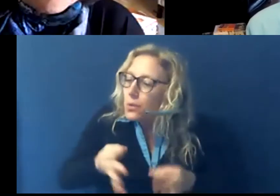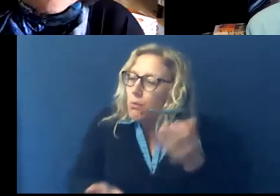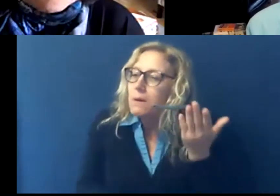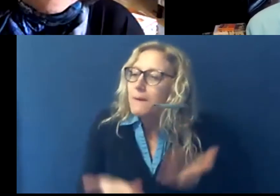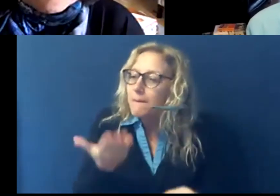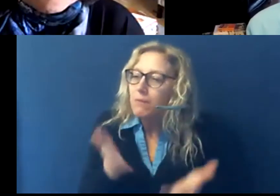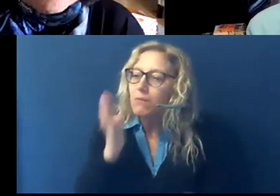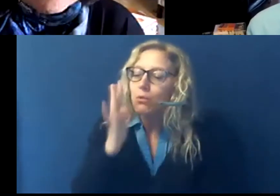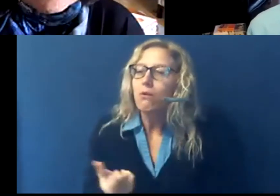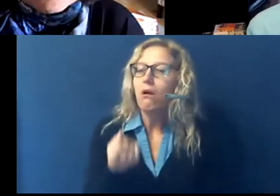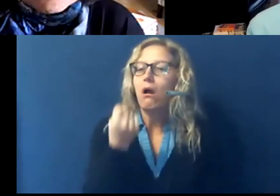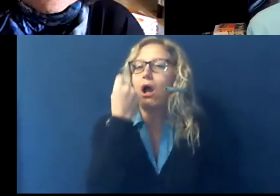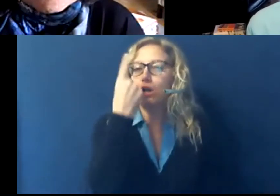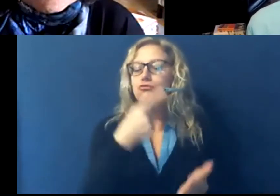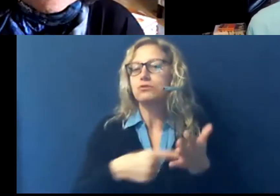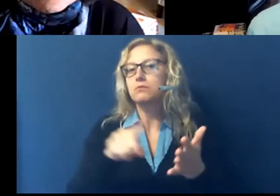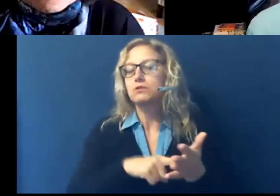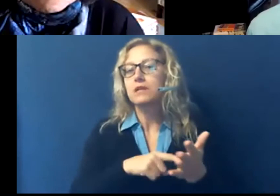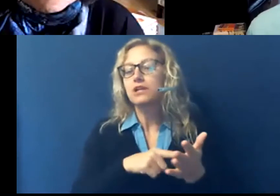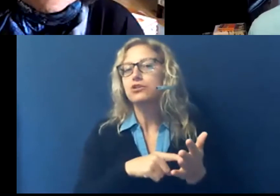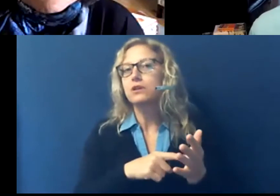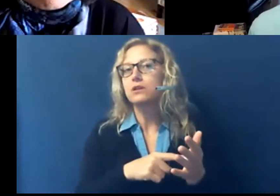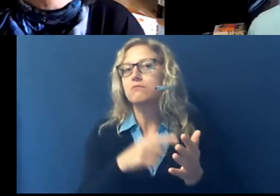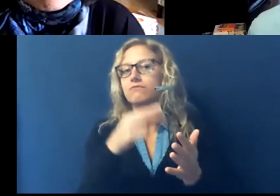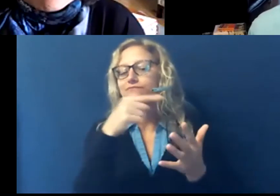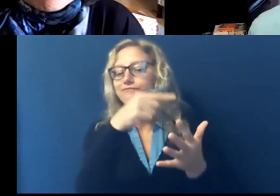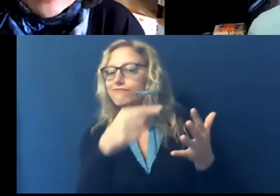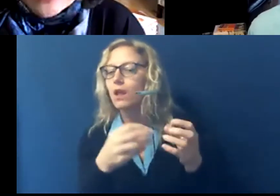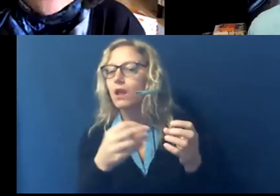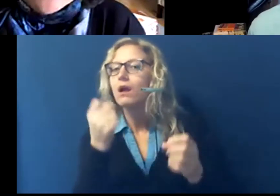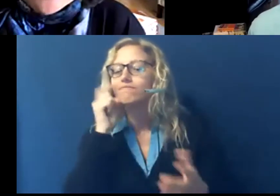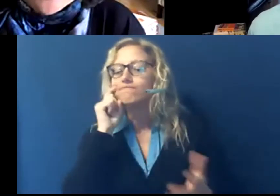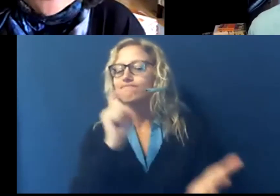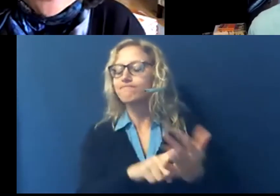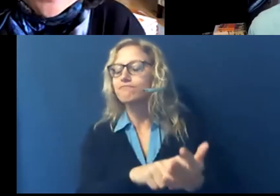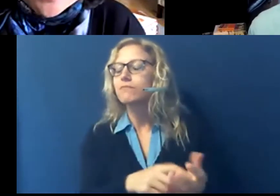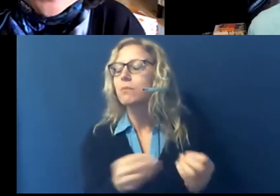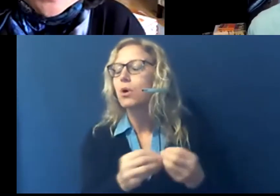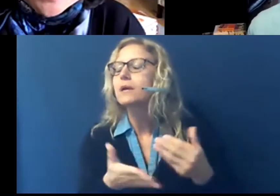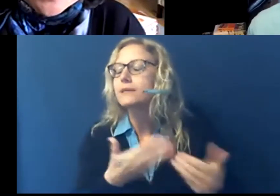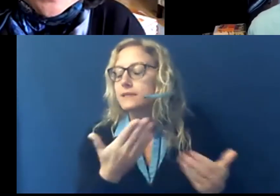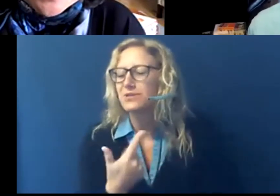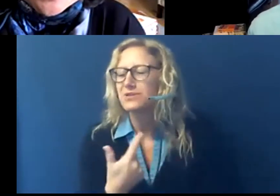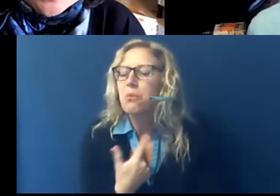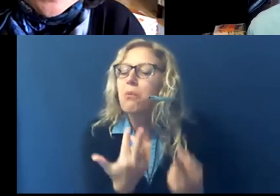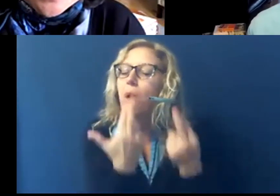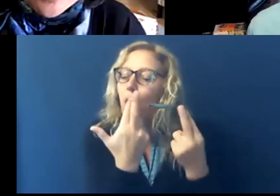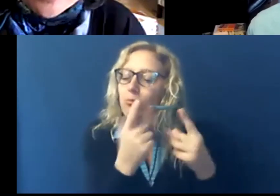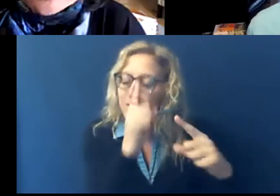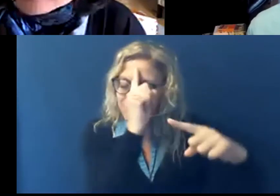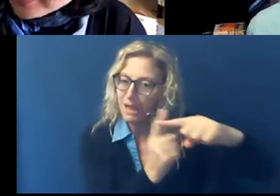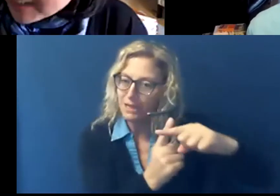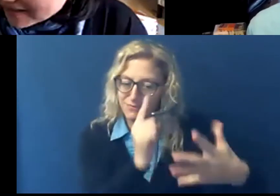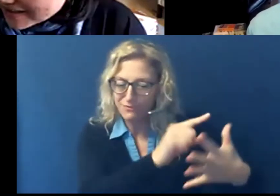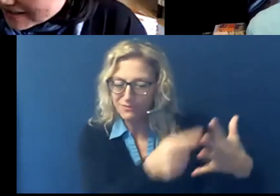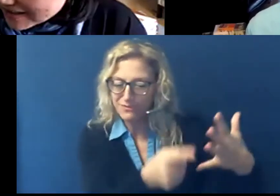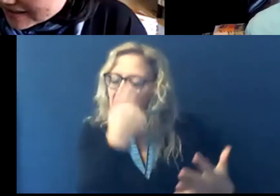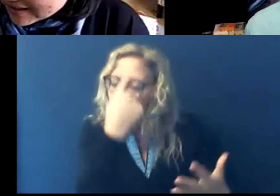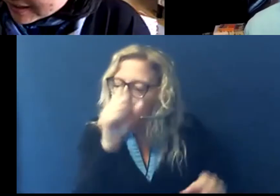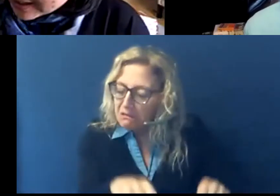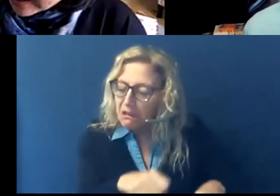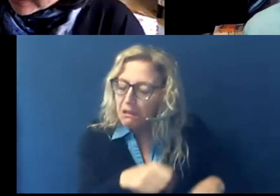discrimination principles more plainly. So hoping for some good there. I think we can still make progress